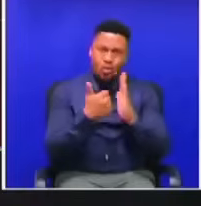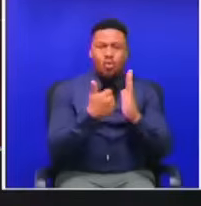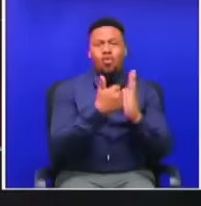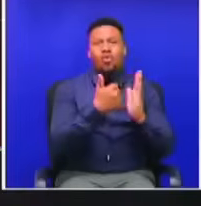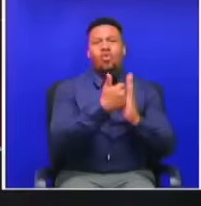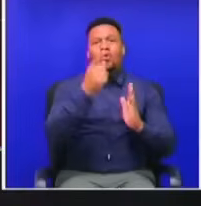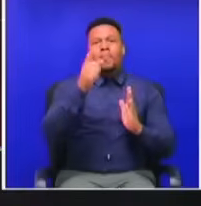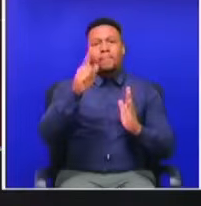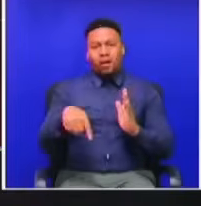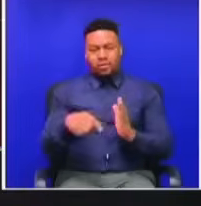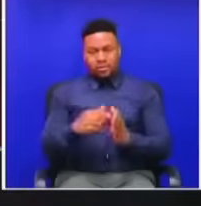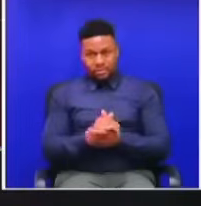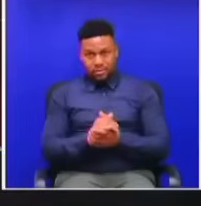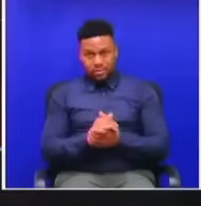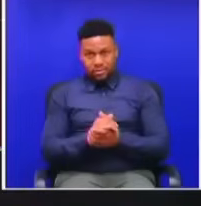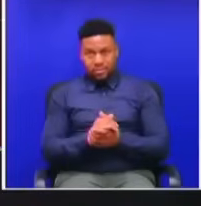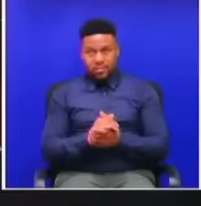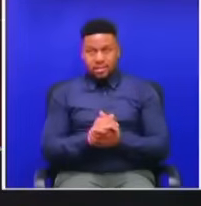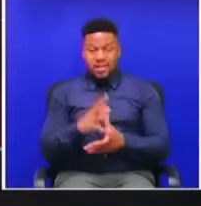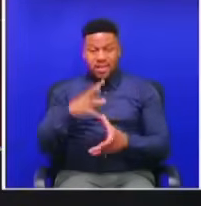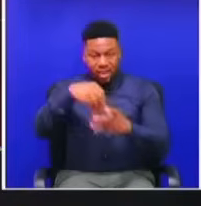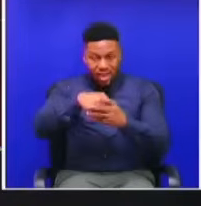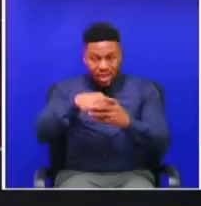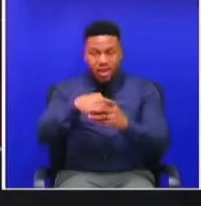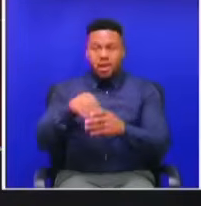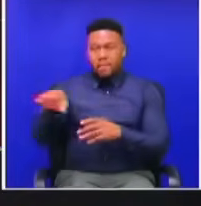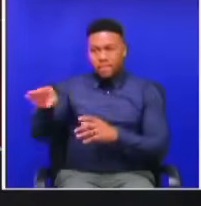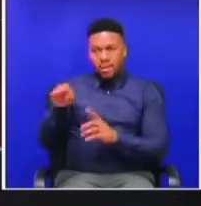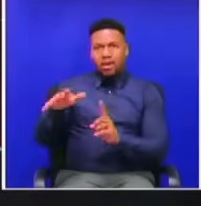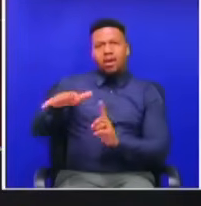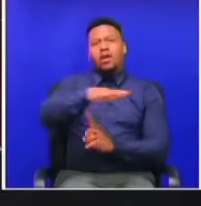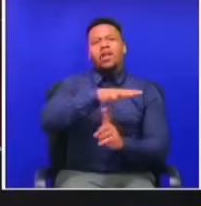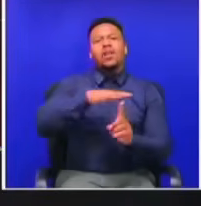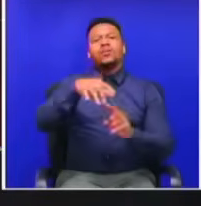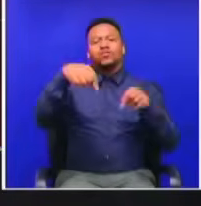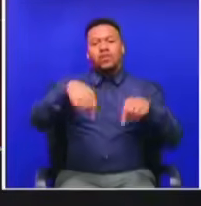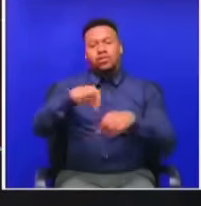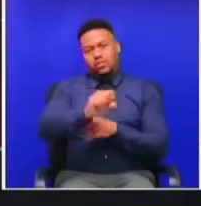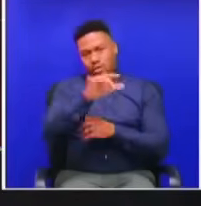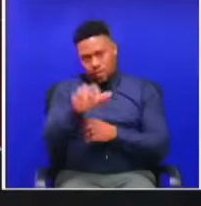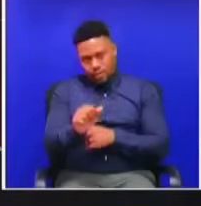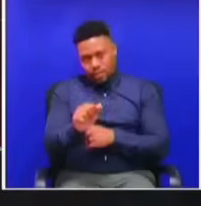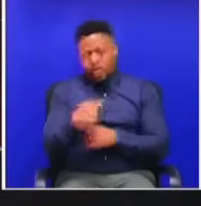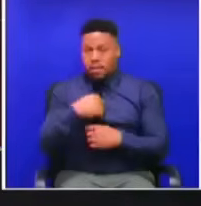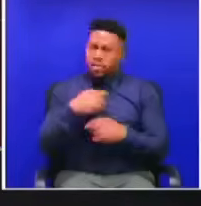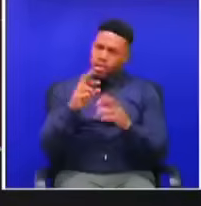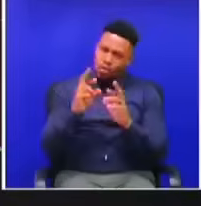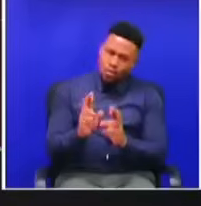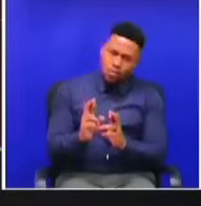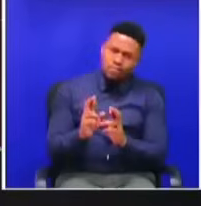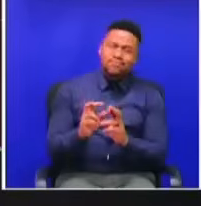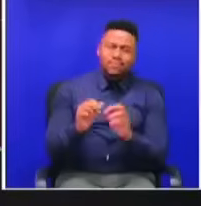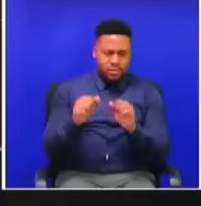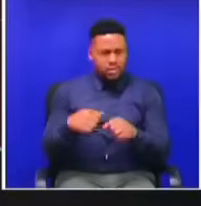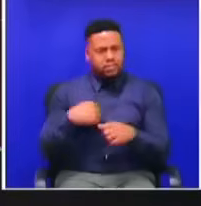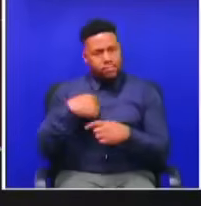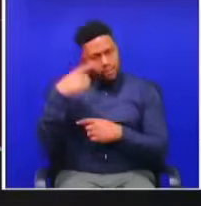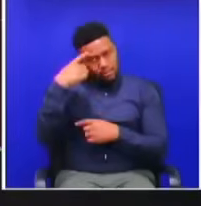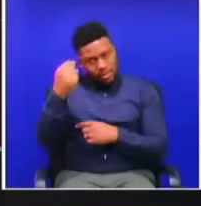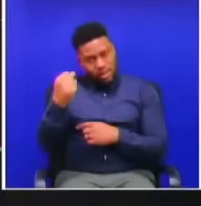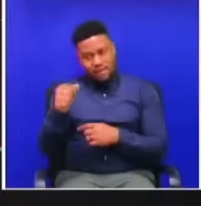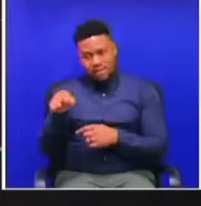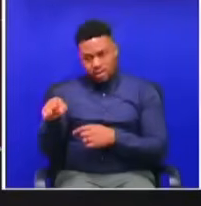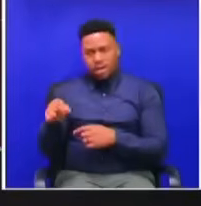govern banking in South Africa. So I do hope and I do believe that that will happen. Thank